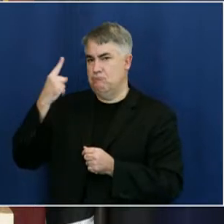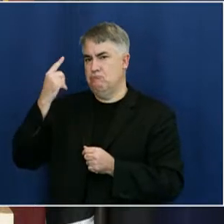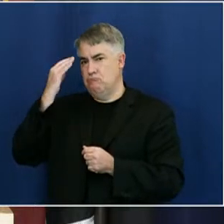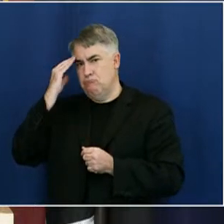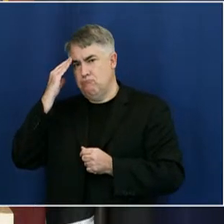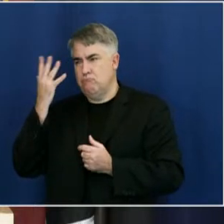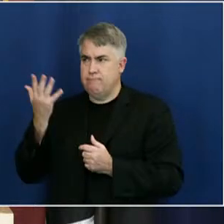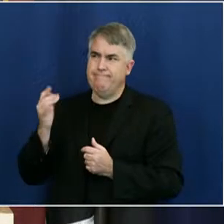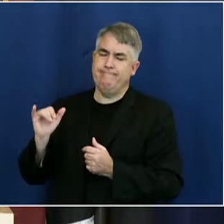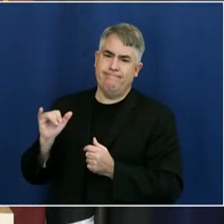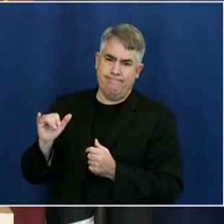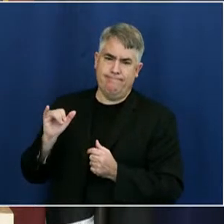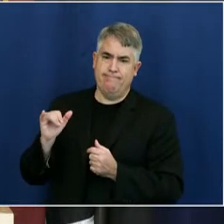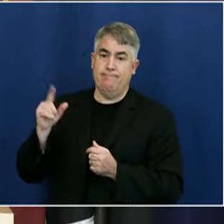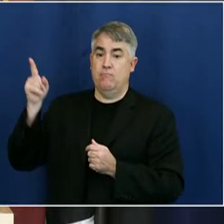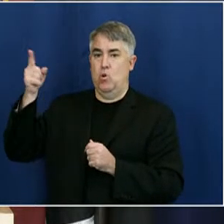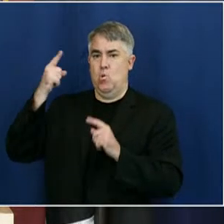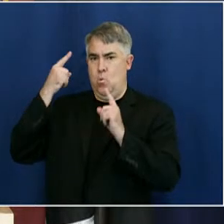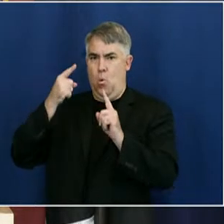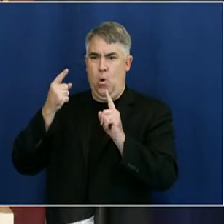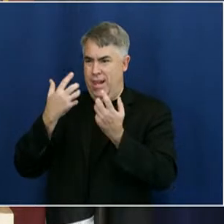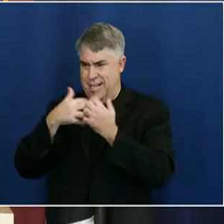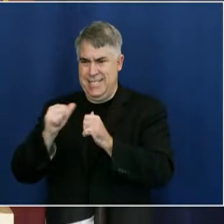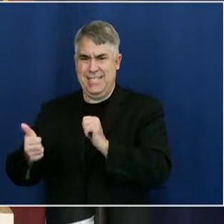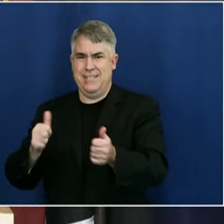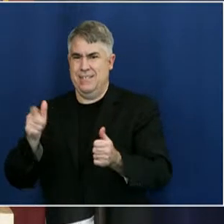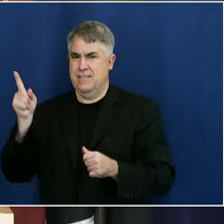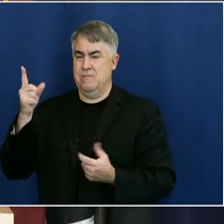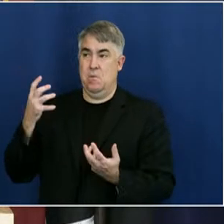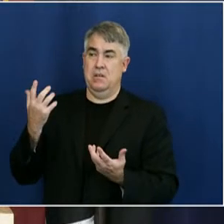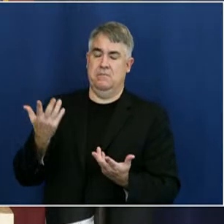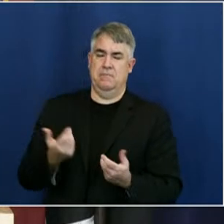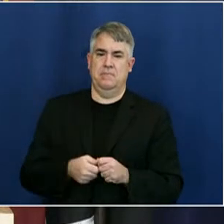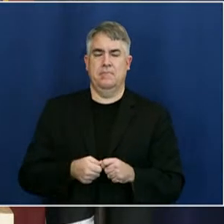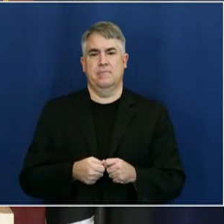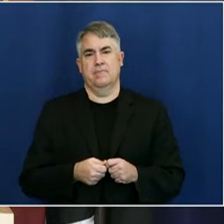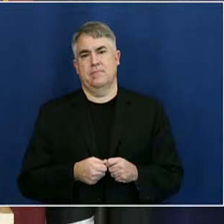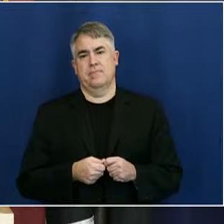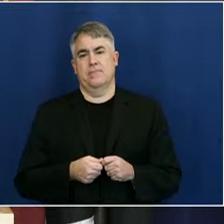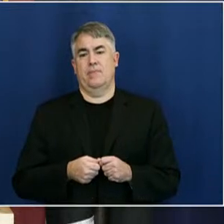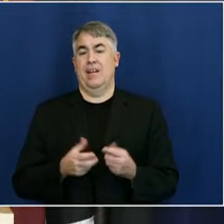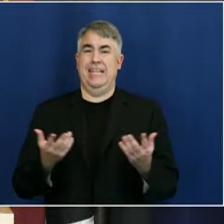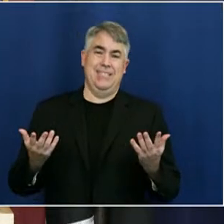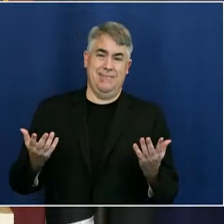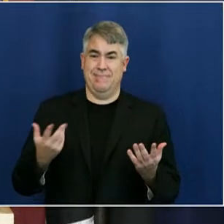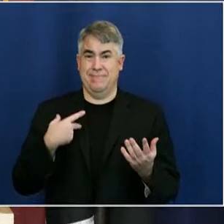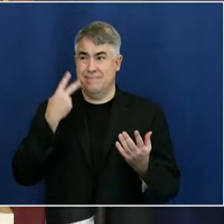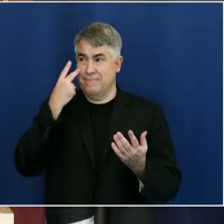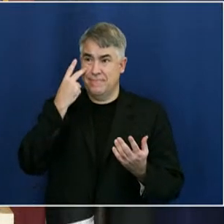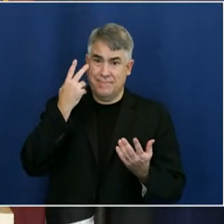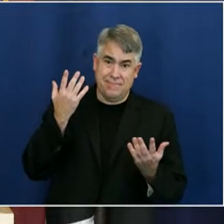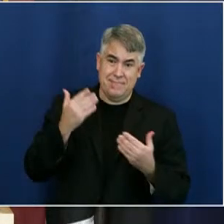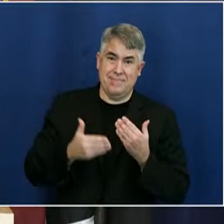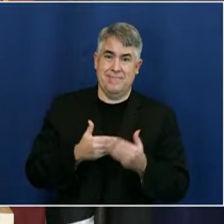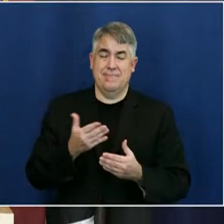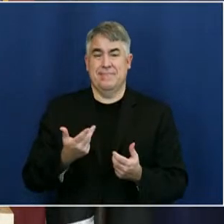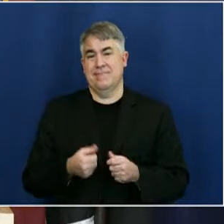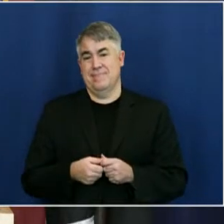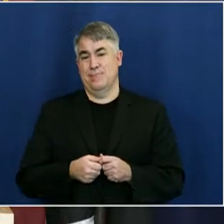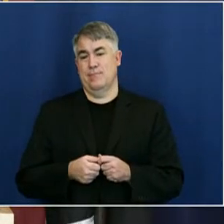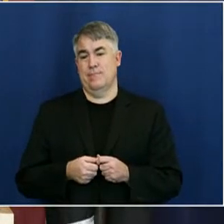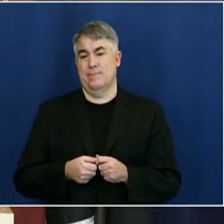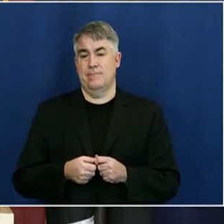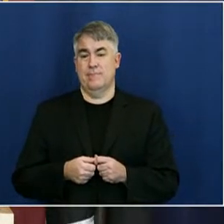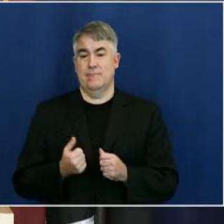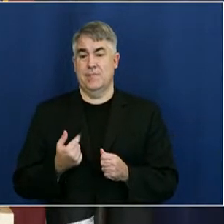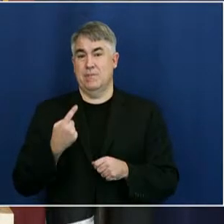try and disrupt a system that by and large is generally working. So, you know, we'll just have to wait and see. I think we'll be briefed in the coming days